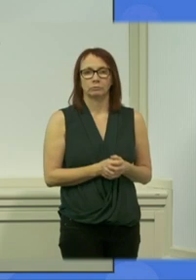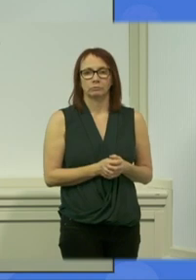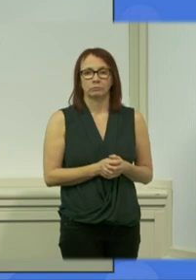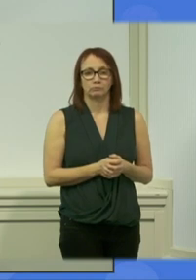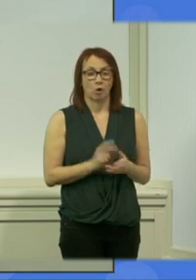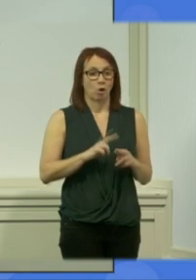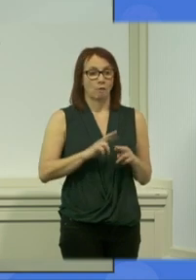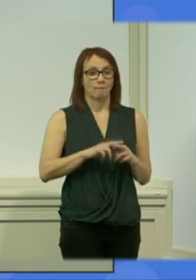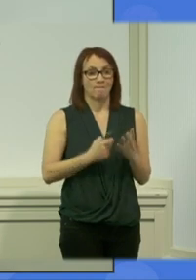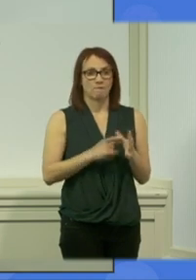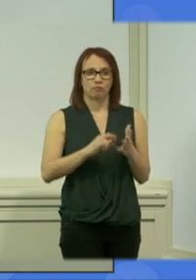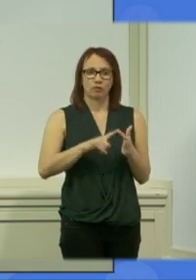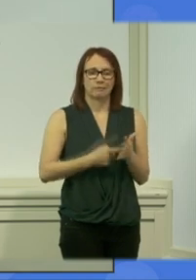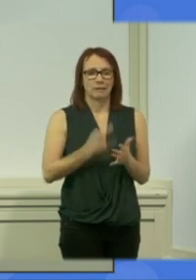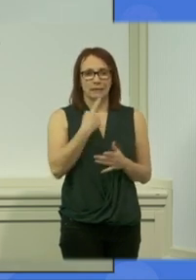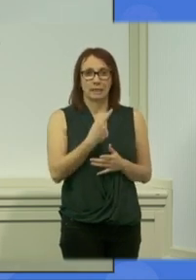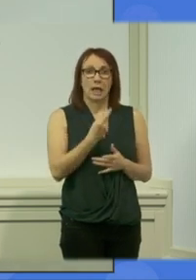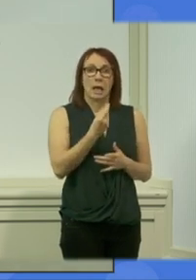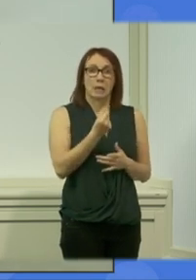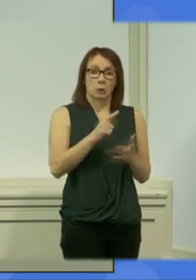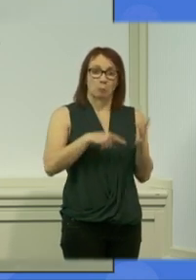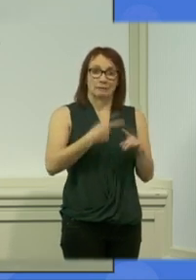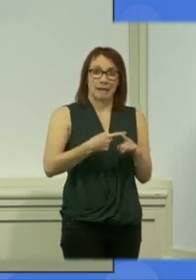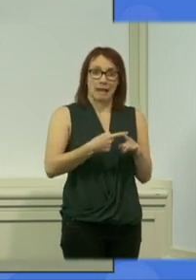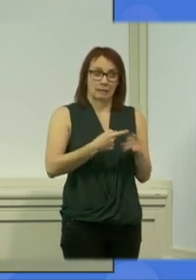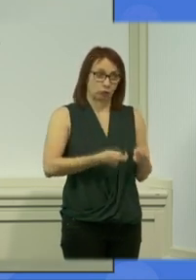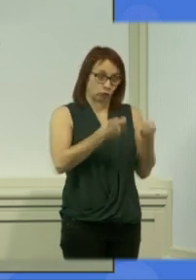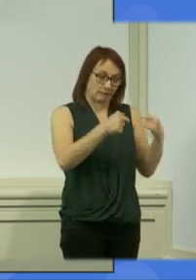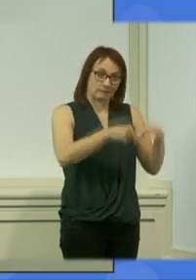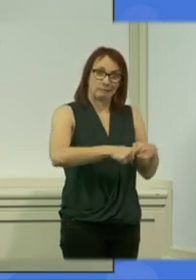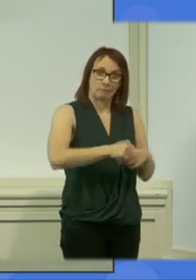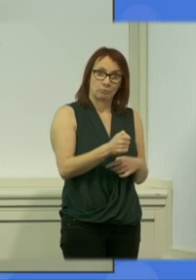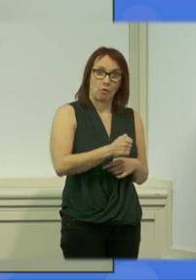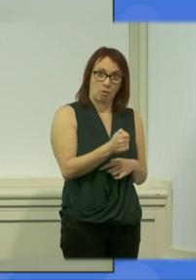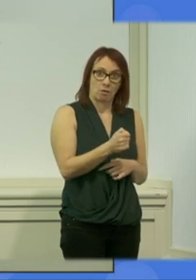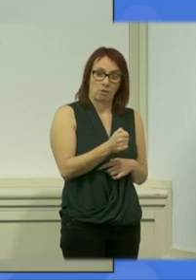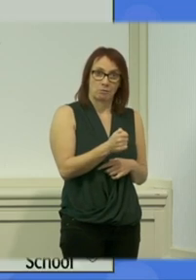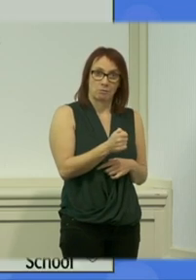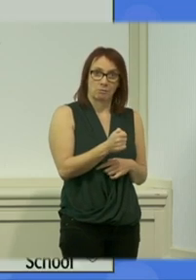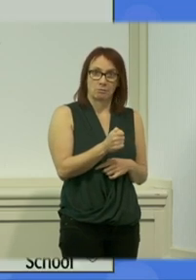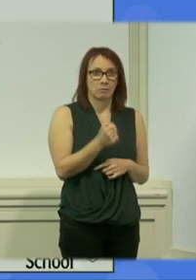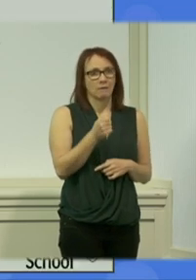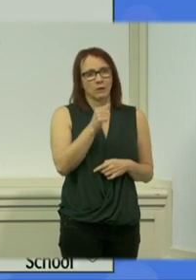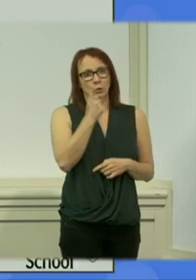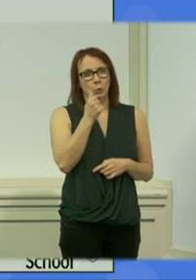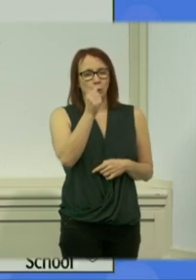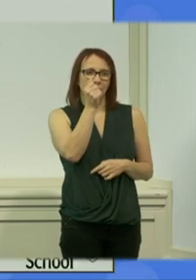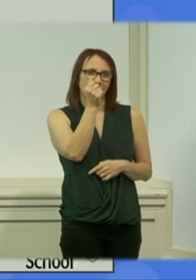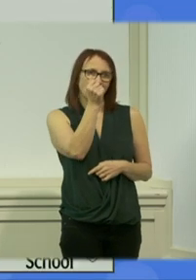some taxes are raised in Scotland and paid to the Scottish government, and income tax, I've used a very